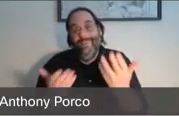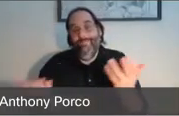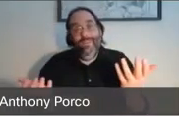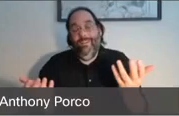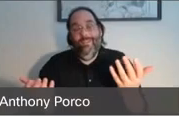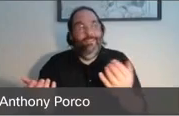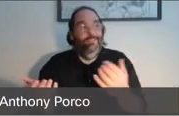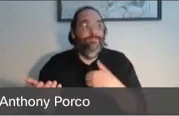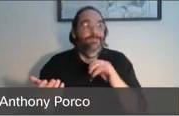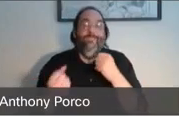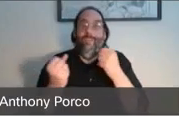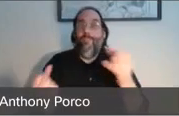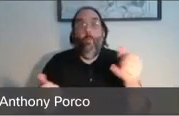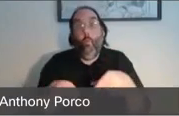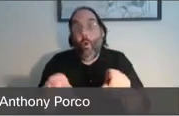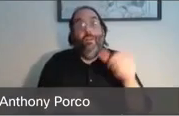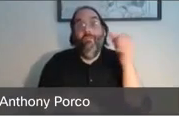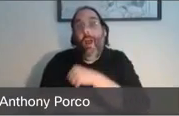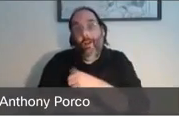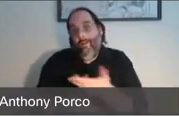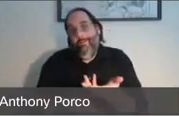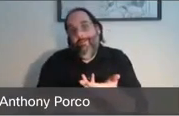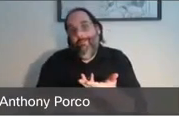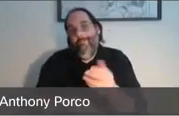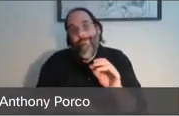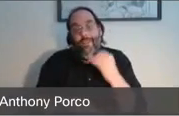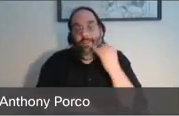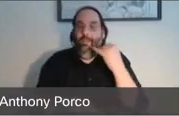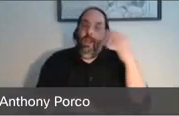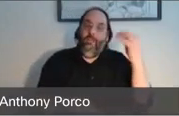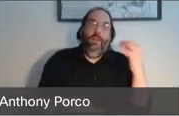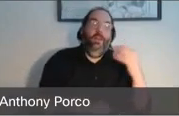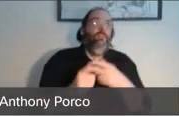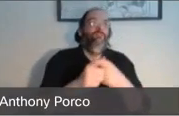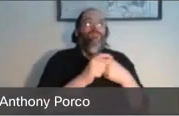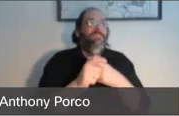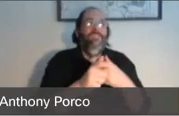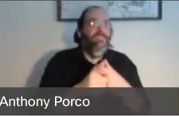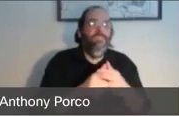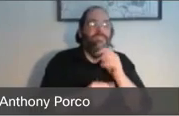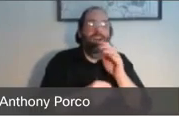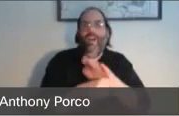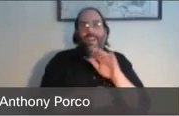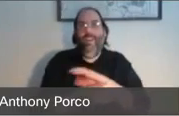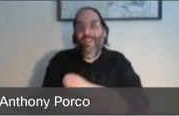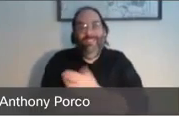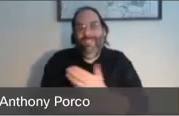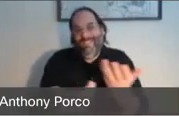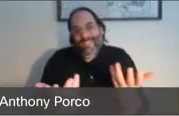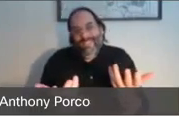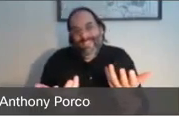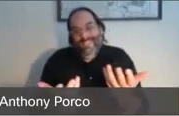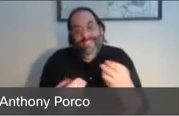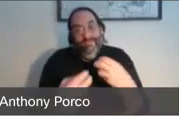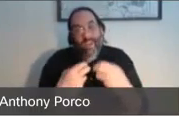while under the influence. You're outside riding around with no fuel in your tank. So get